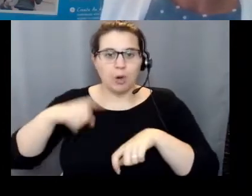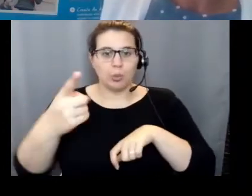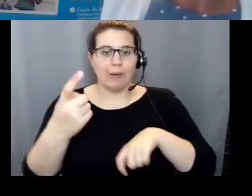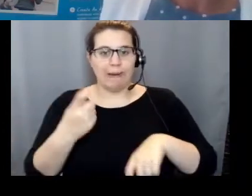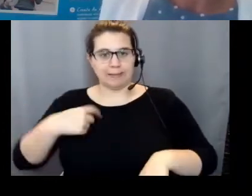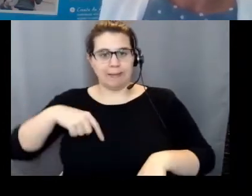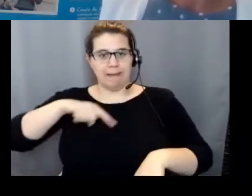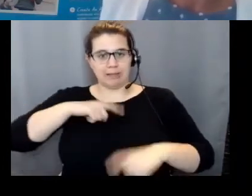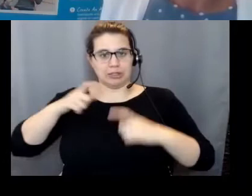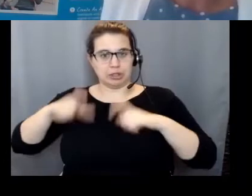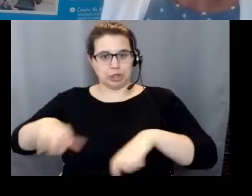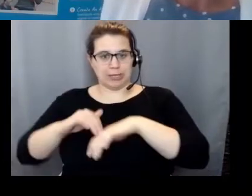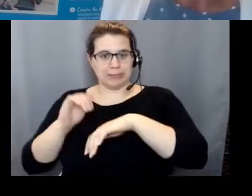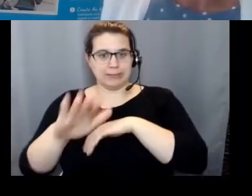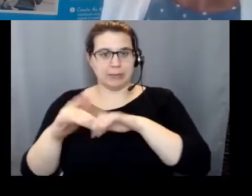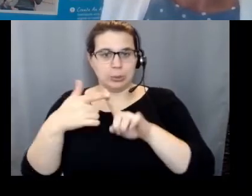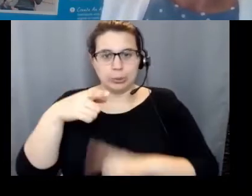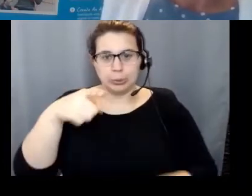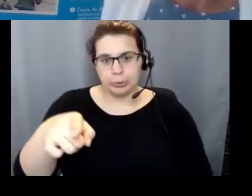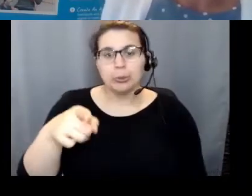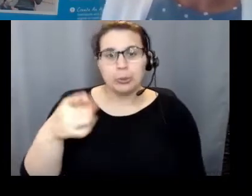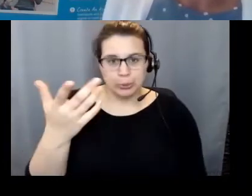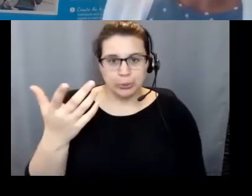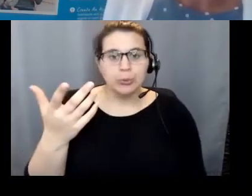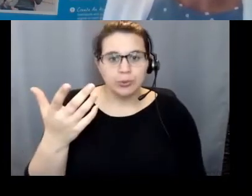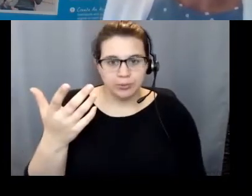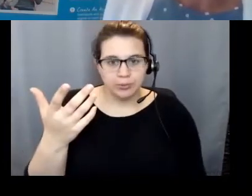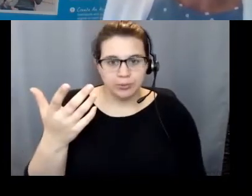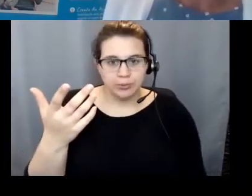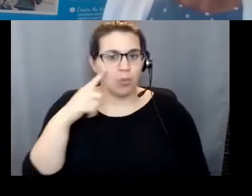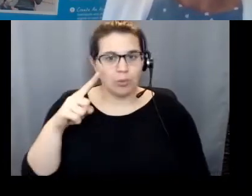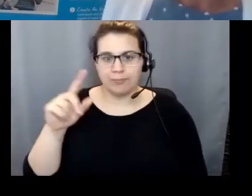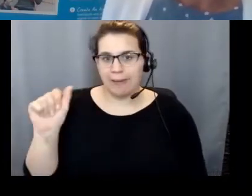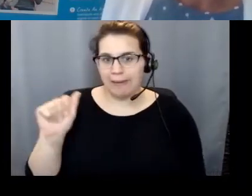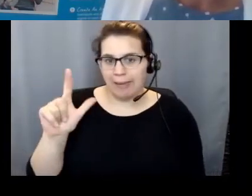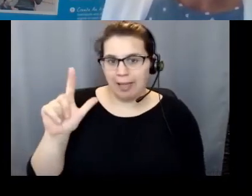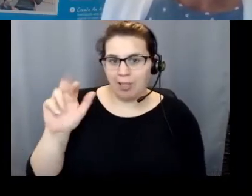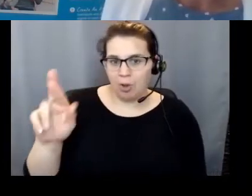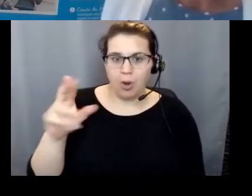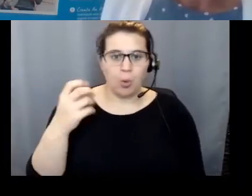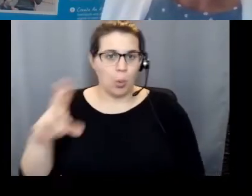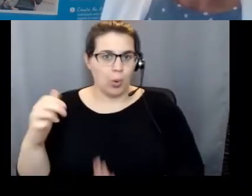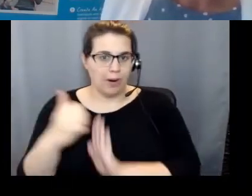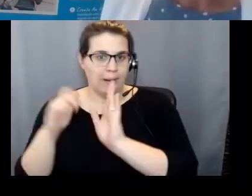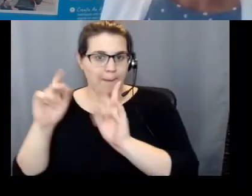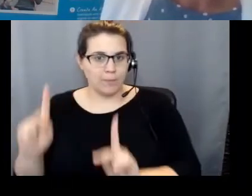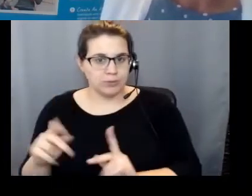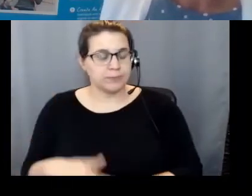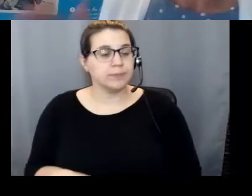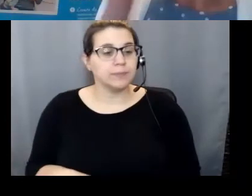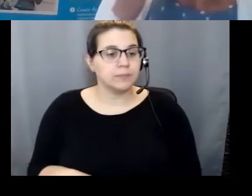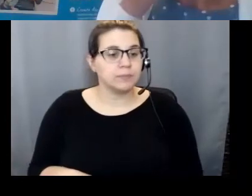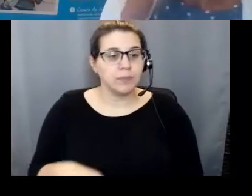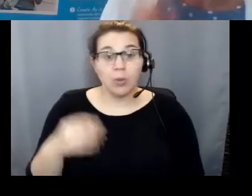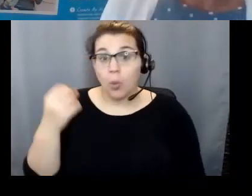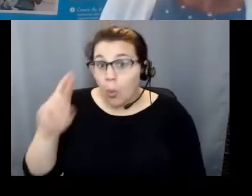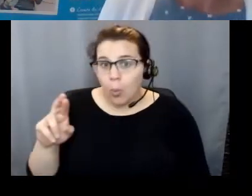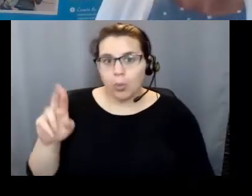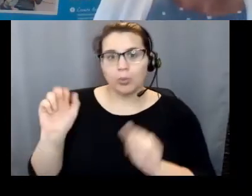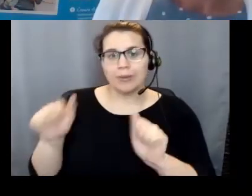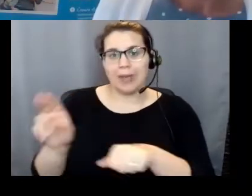a check to a third party, to the account holder, or to the ALR, or through a Stable Visa